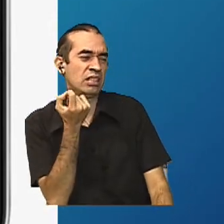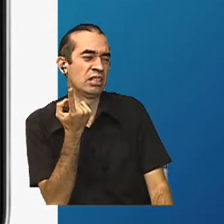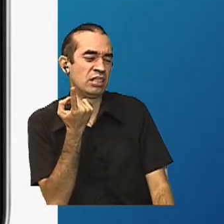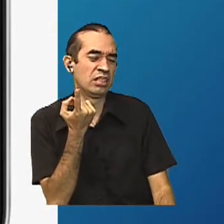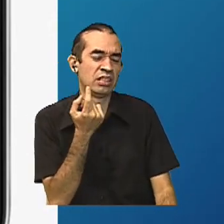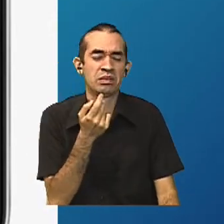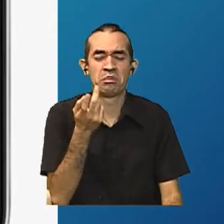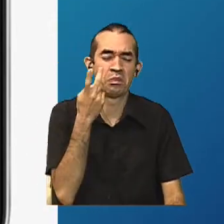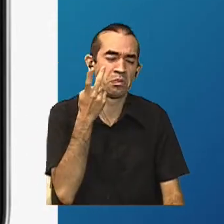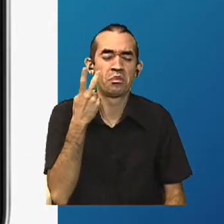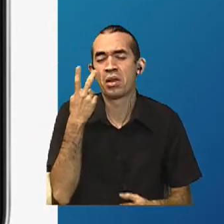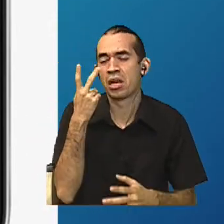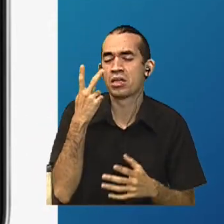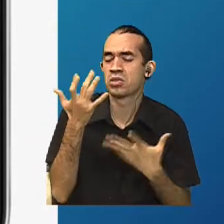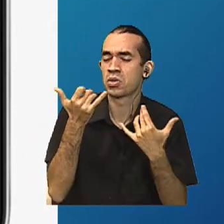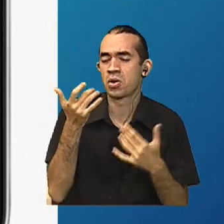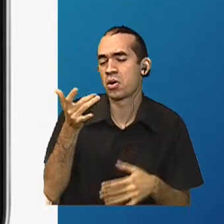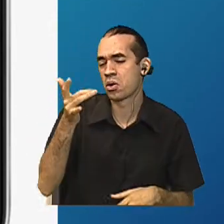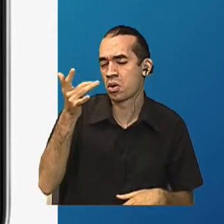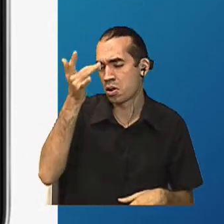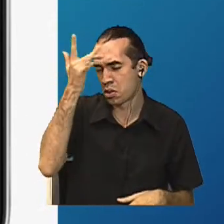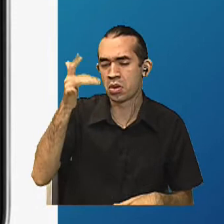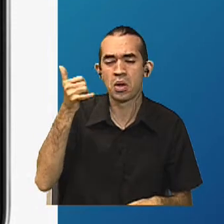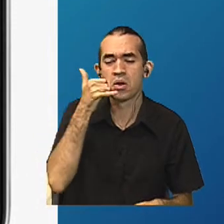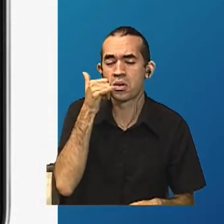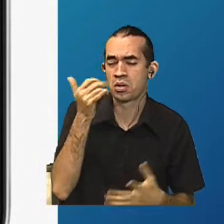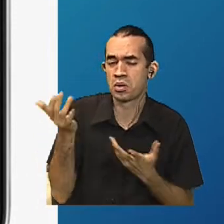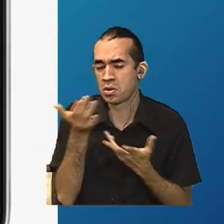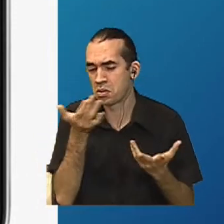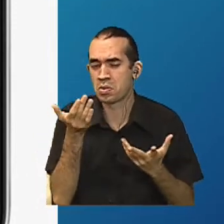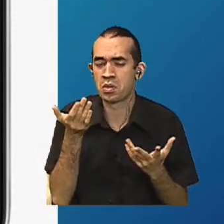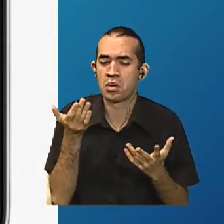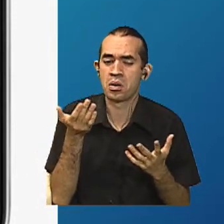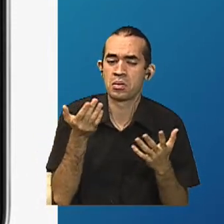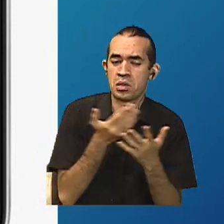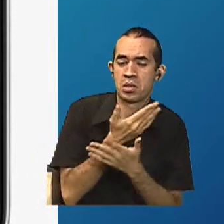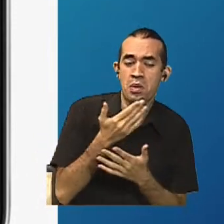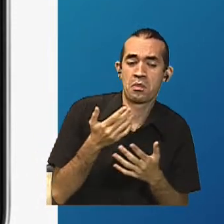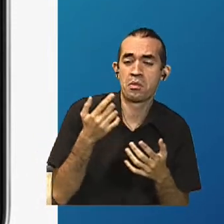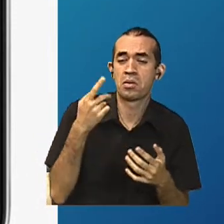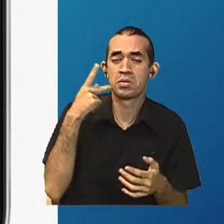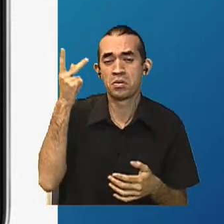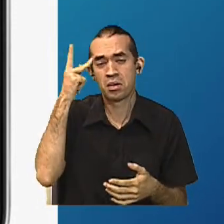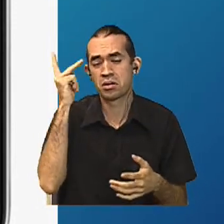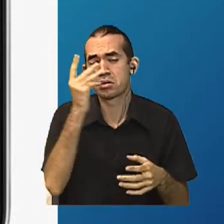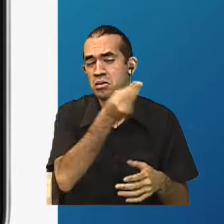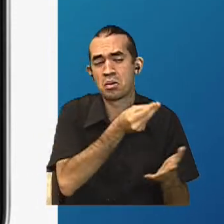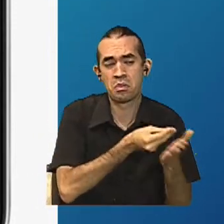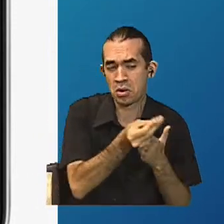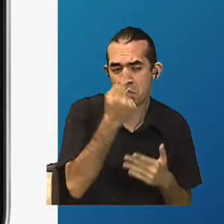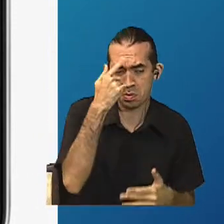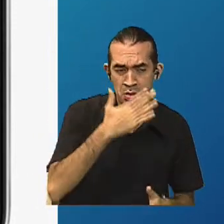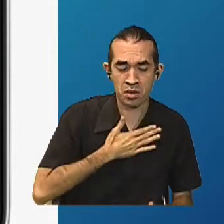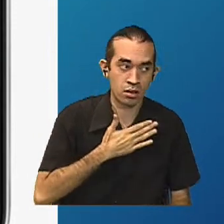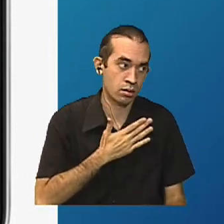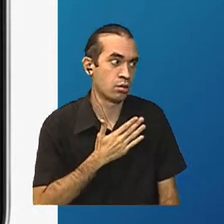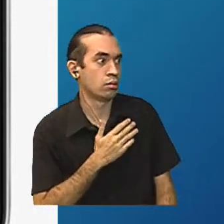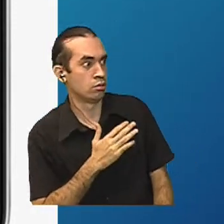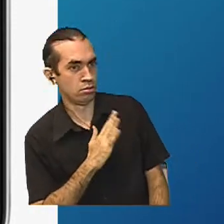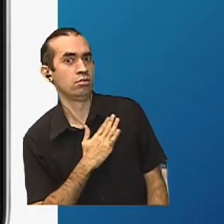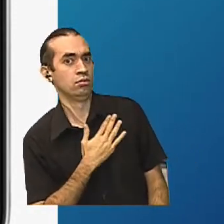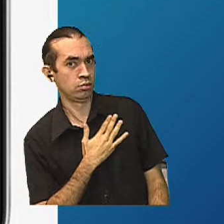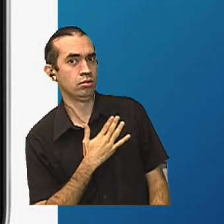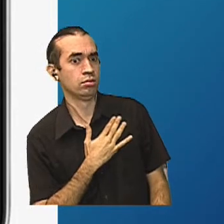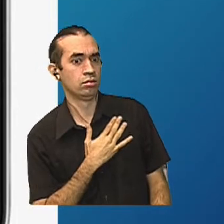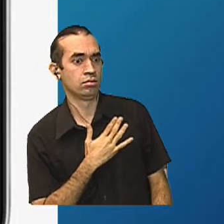see, I want a new smartphone. I need one, and my parents won't buy me it. Excuse me, but